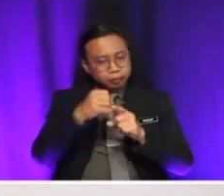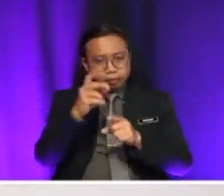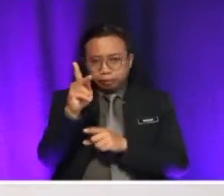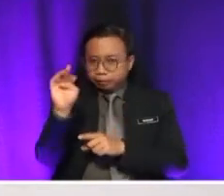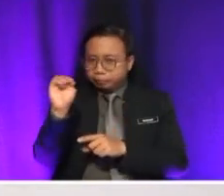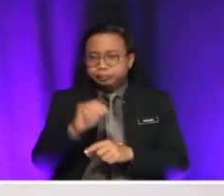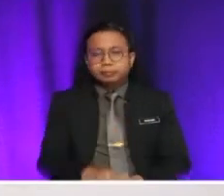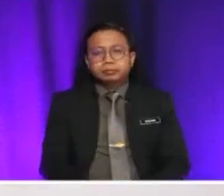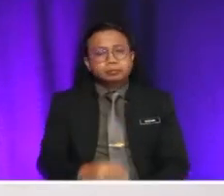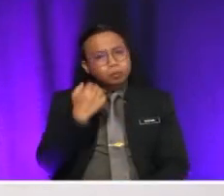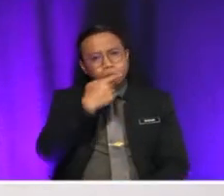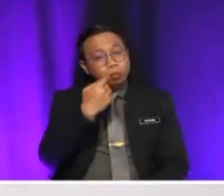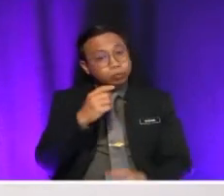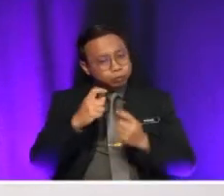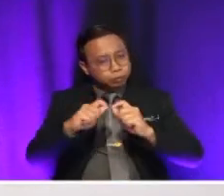answer?